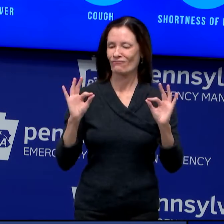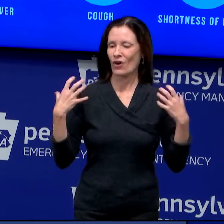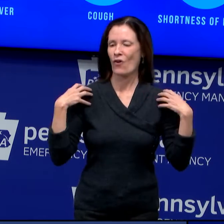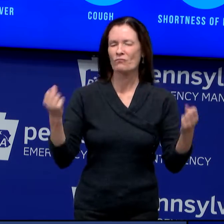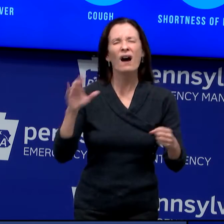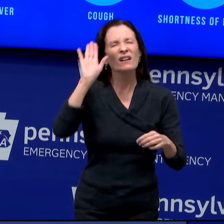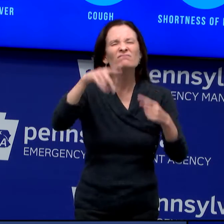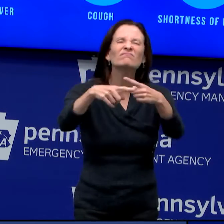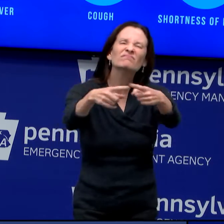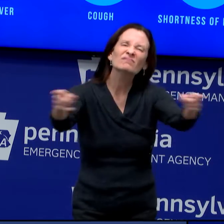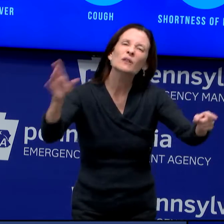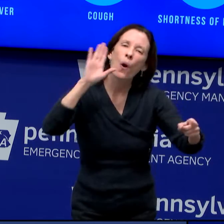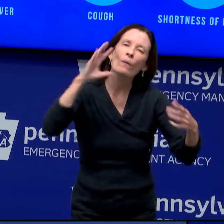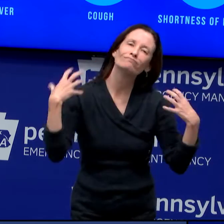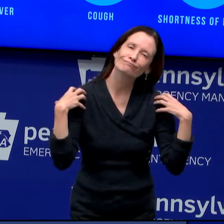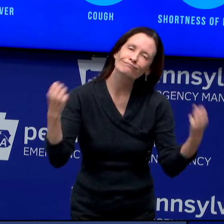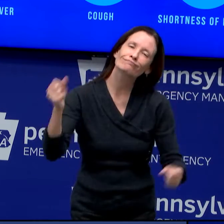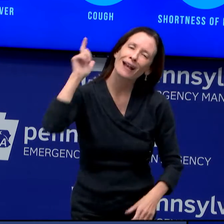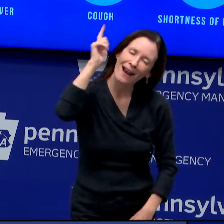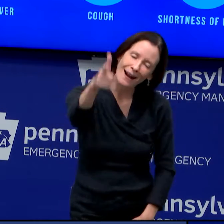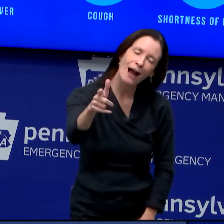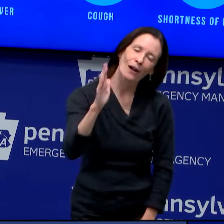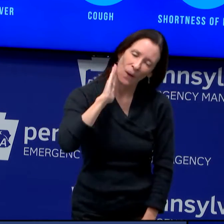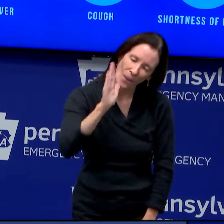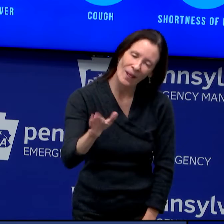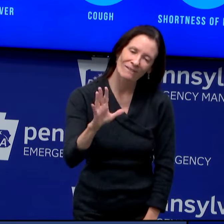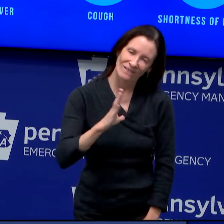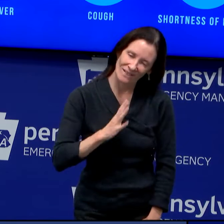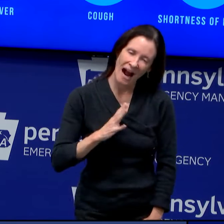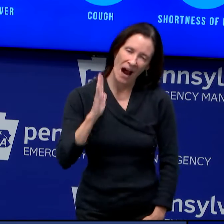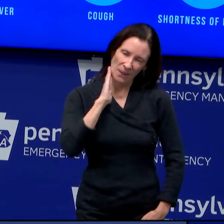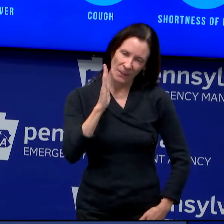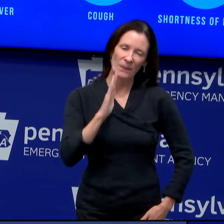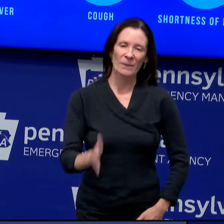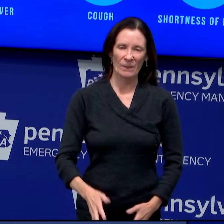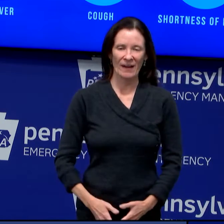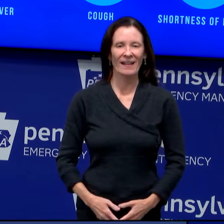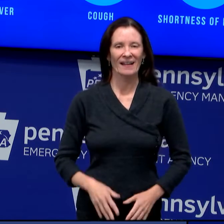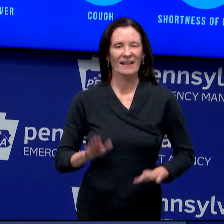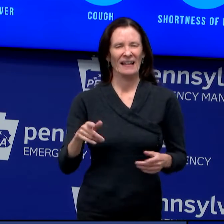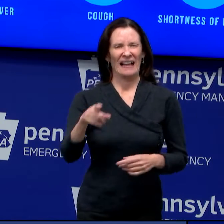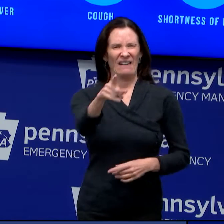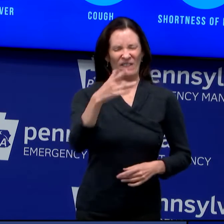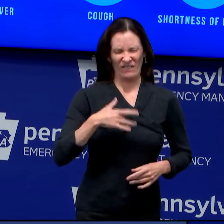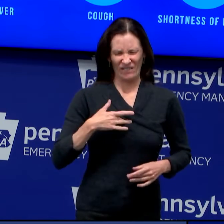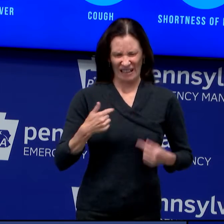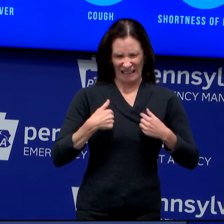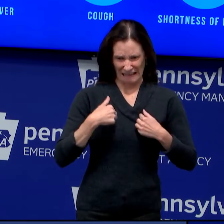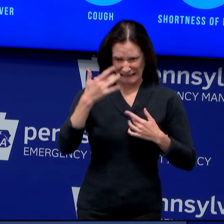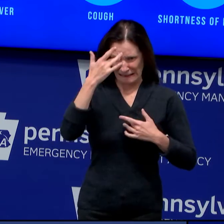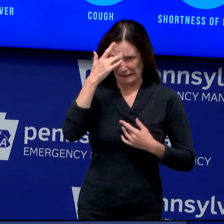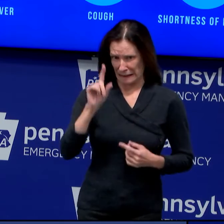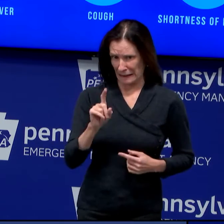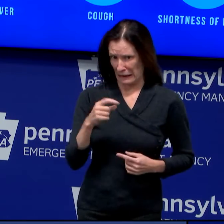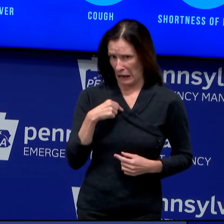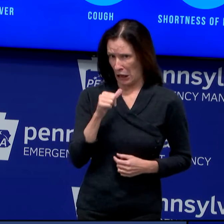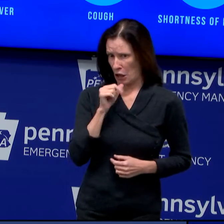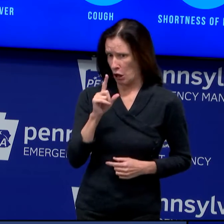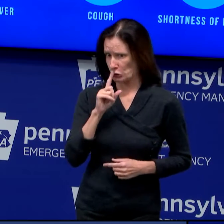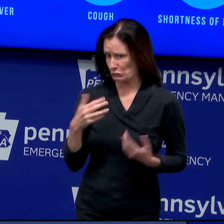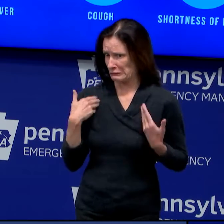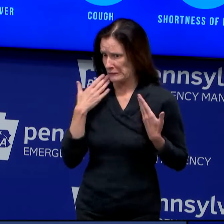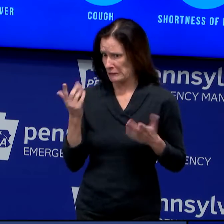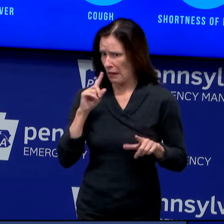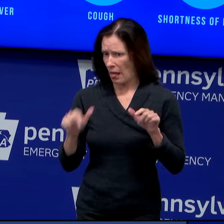If you have questions about your health, please contact your healthcare provider. If you or someone you know needs mental